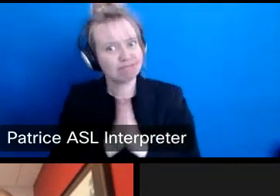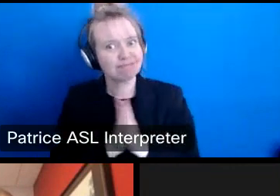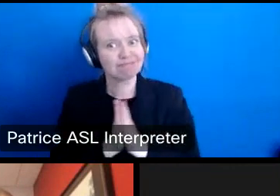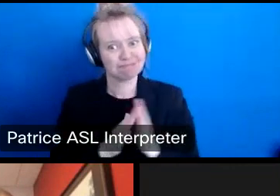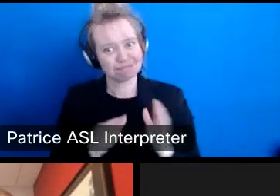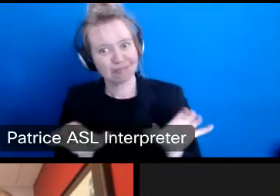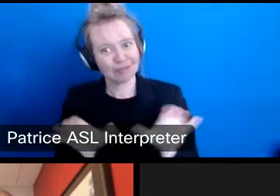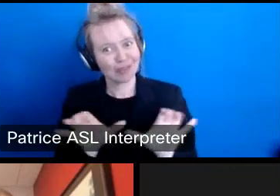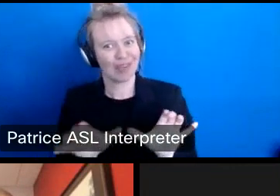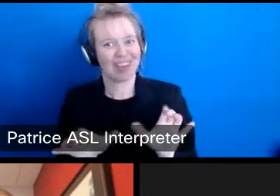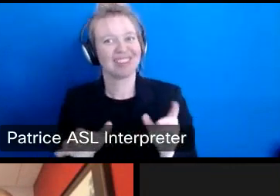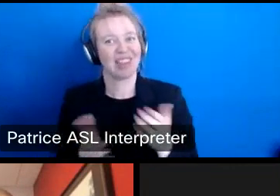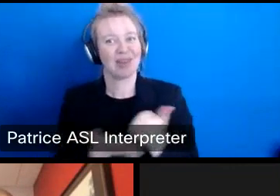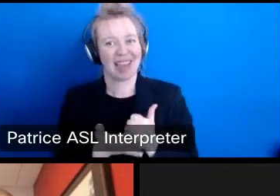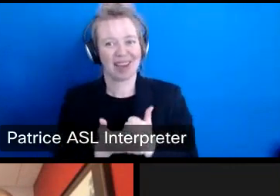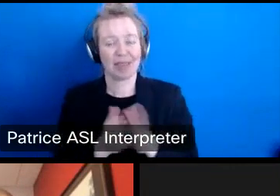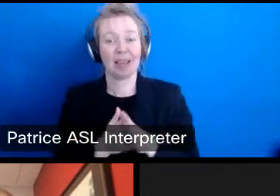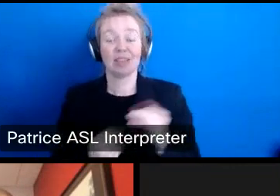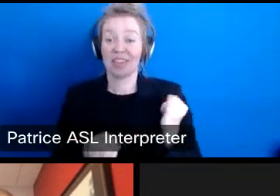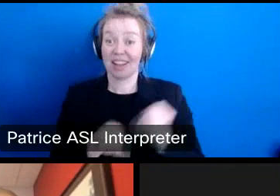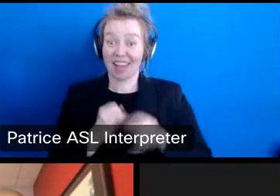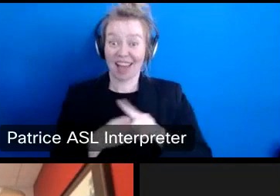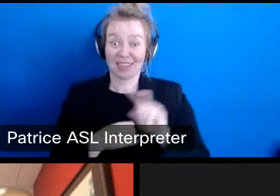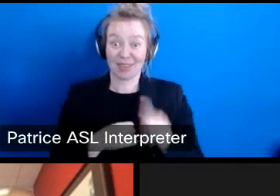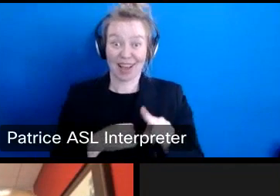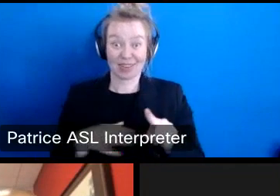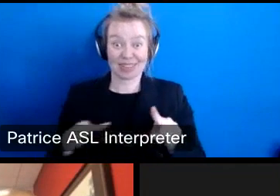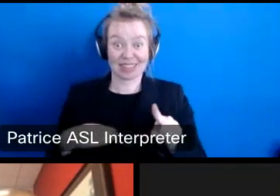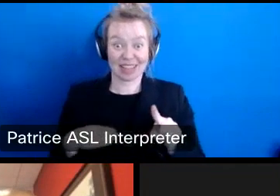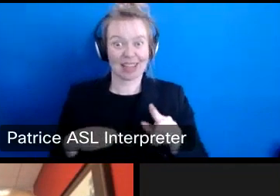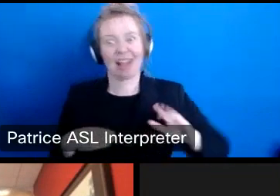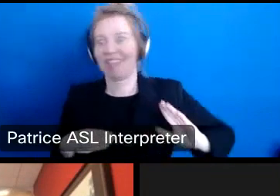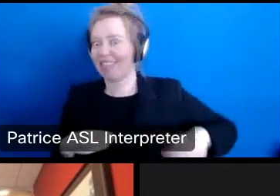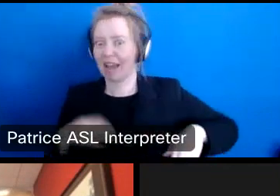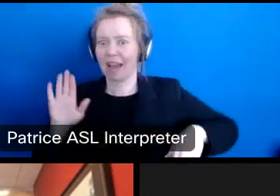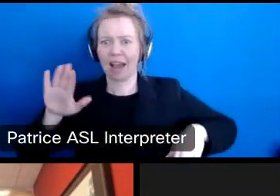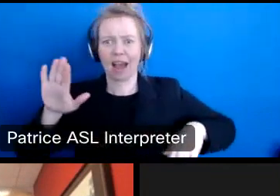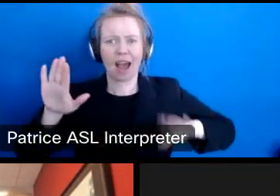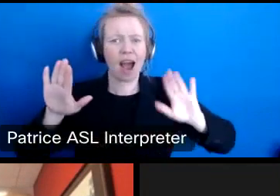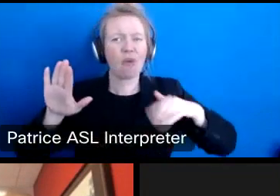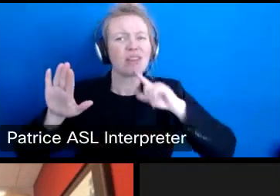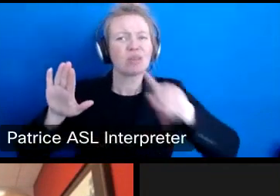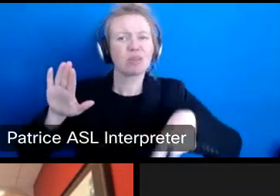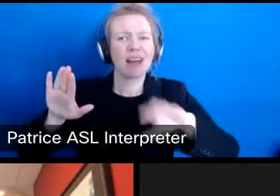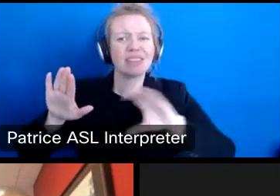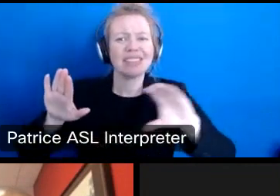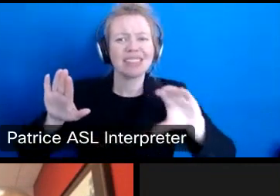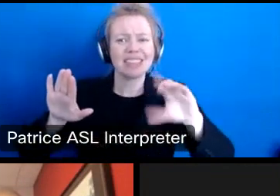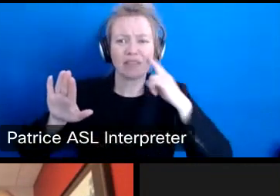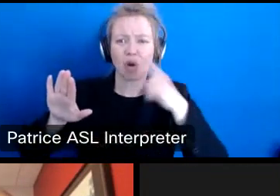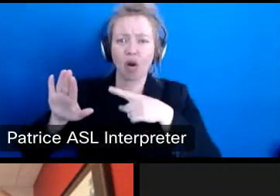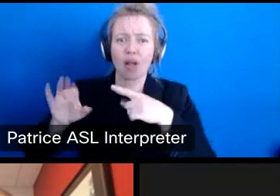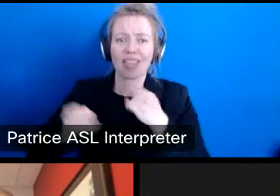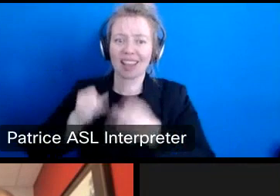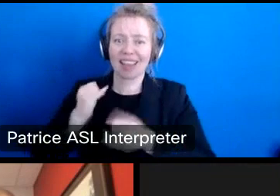be very helpful. All right, we're going to take the last question because it is late. Everyone's. I would like to respond to CC's. Oh, go ahead. Last thing